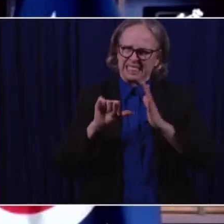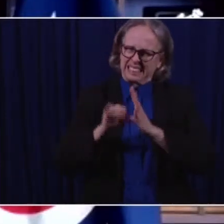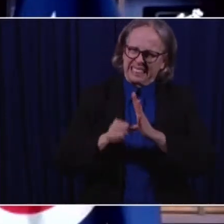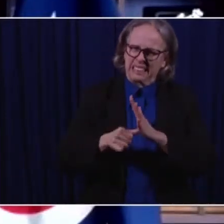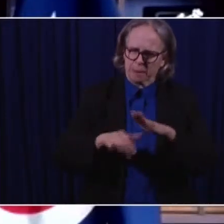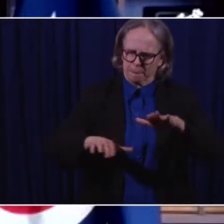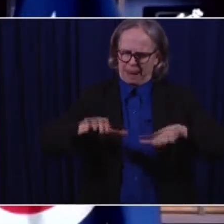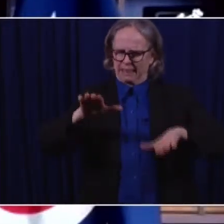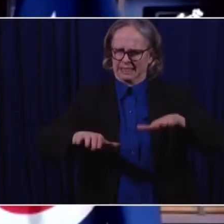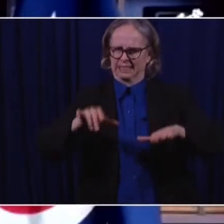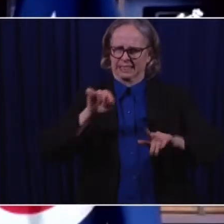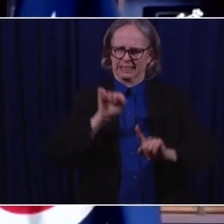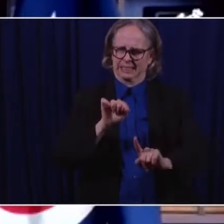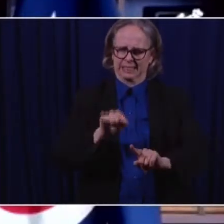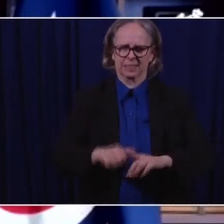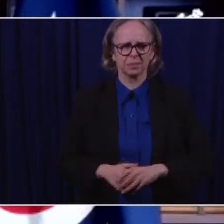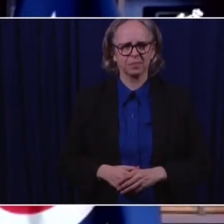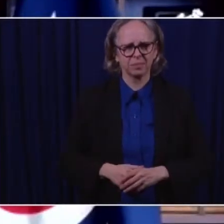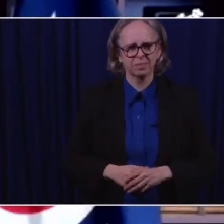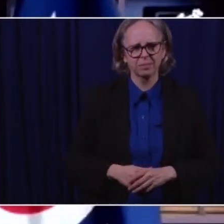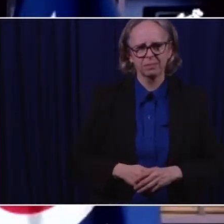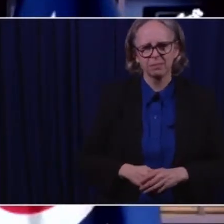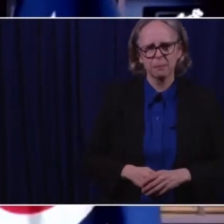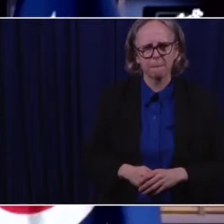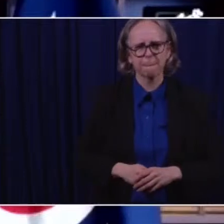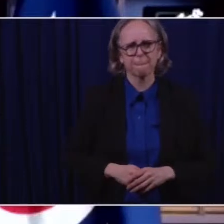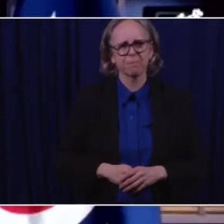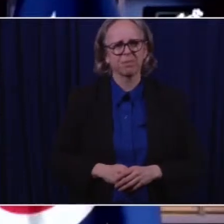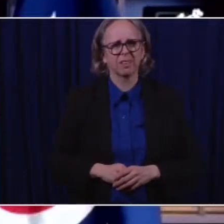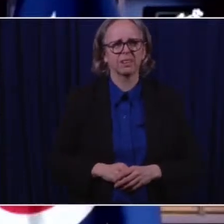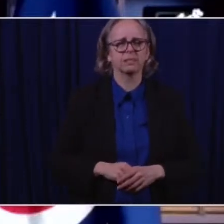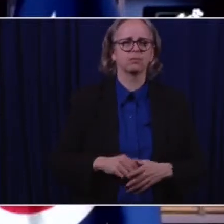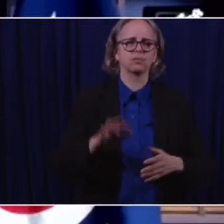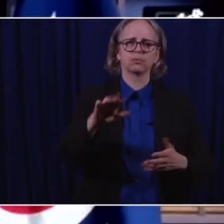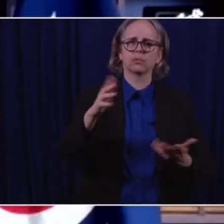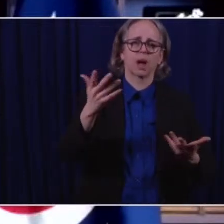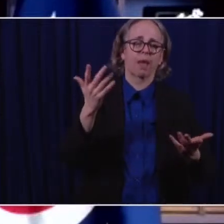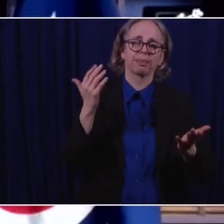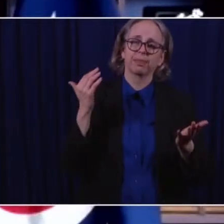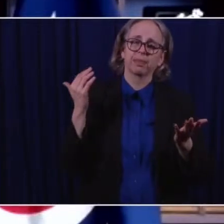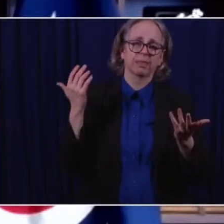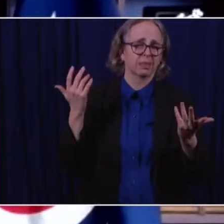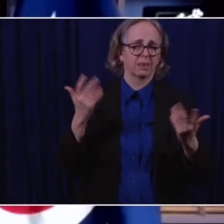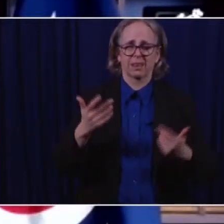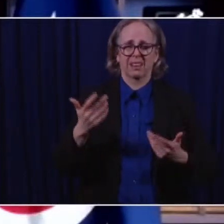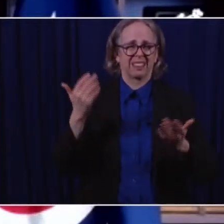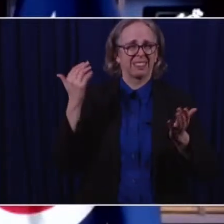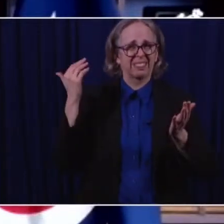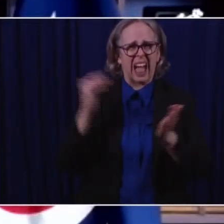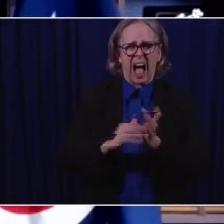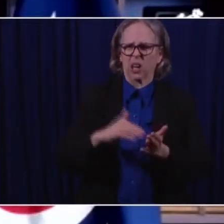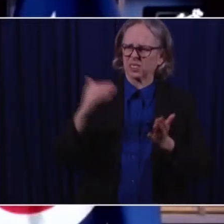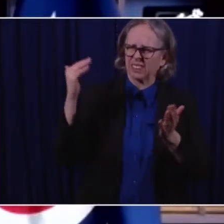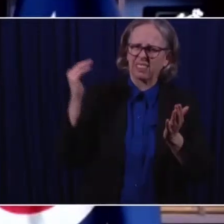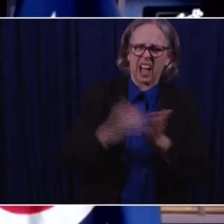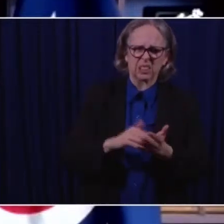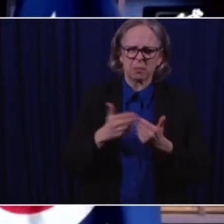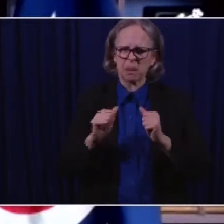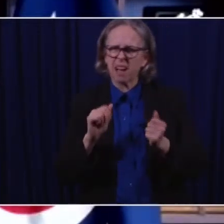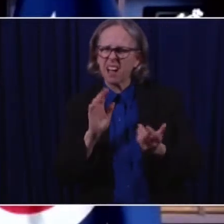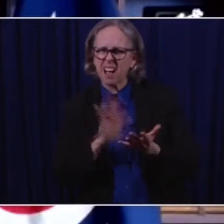tens, hundreds of thousands of attempts at fraud from criminals.